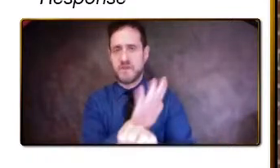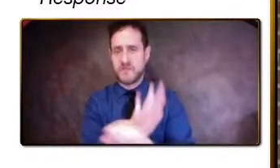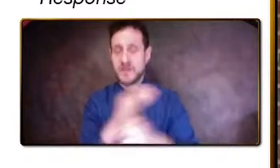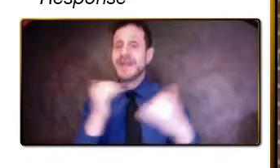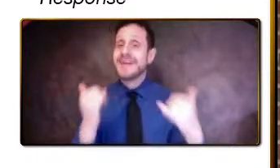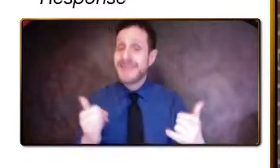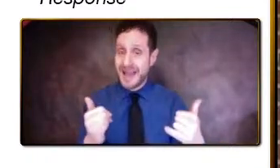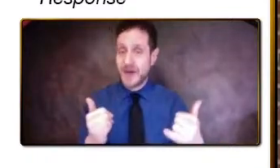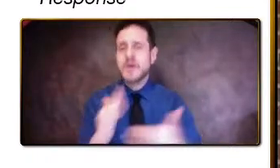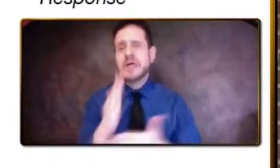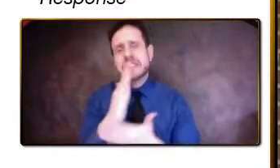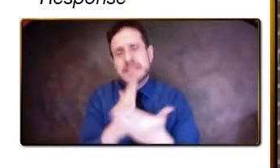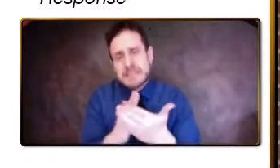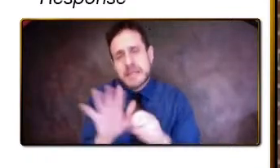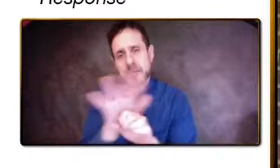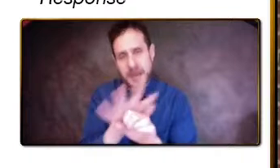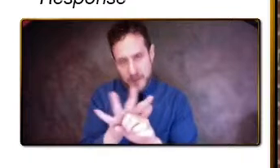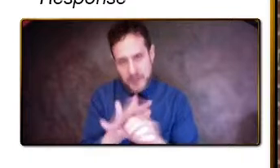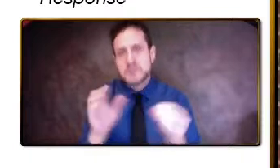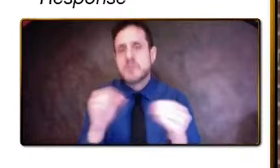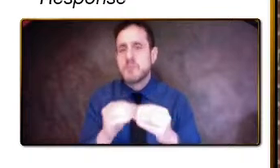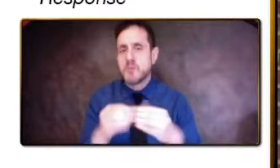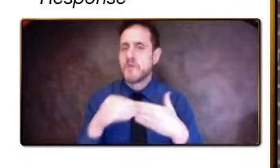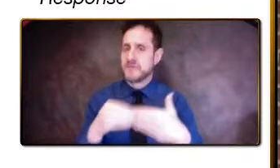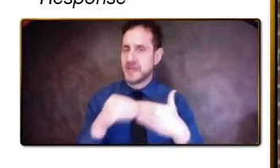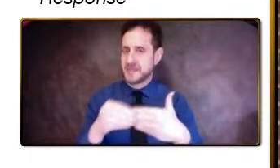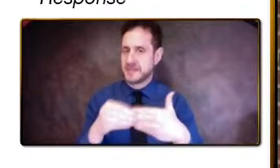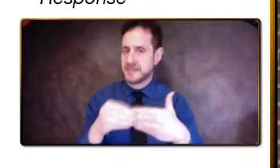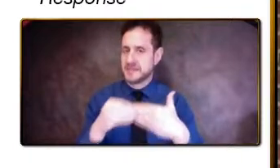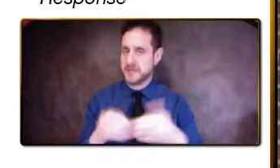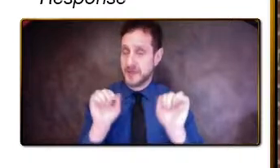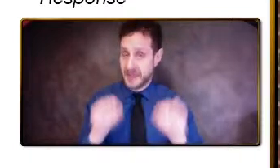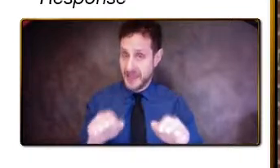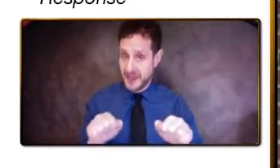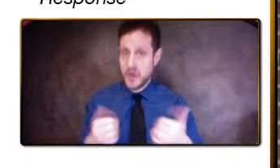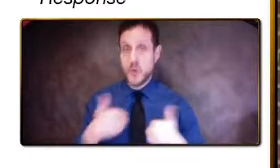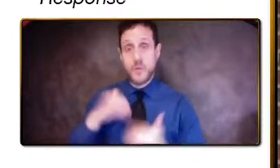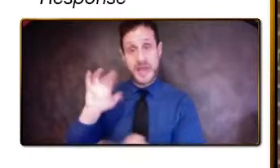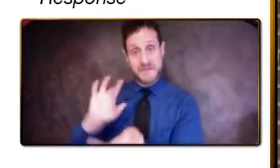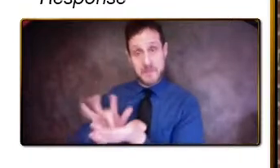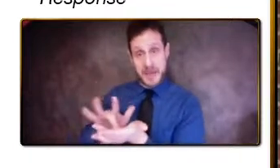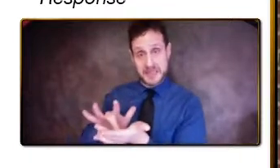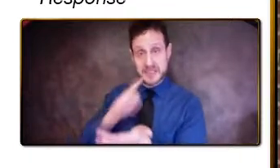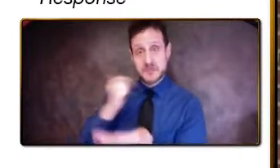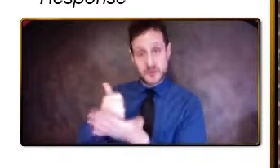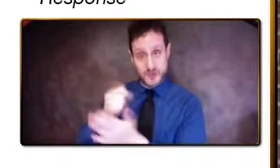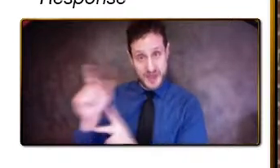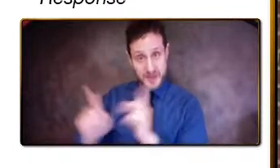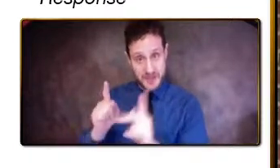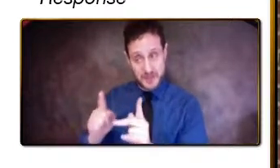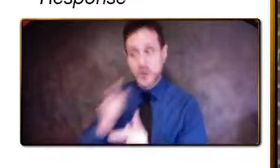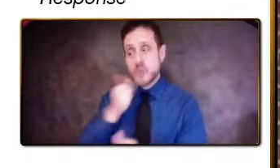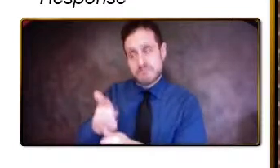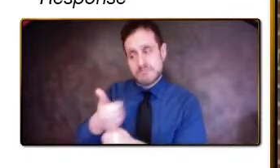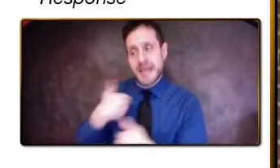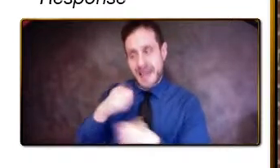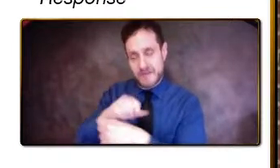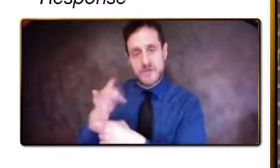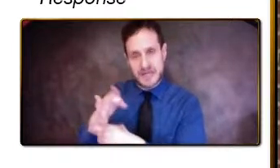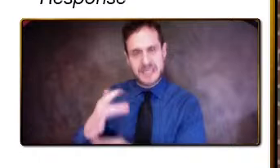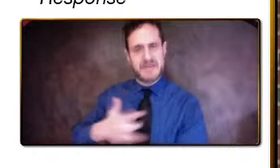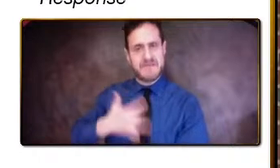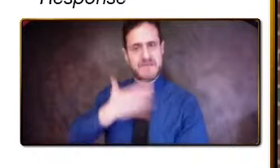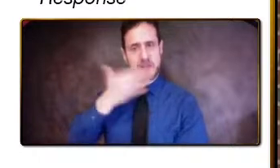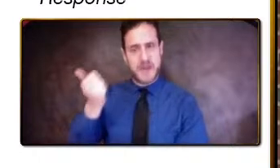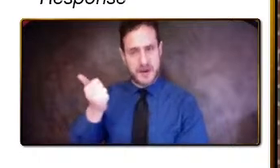some regions, as the governor described. We have therapeutics that can help people who are afflicted with COVID. And this includes